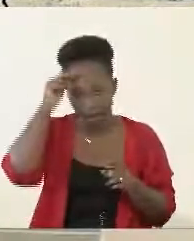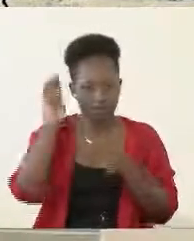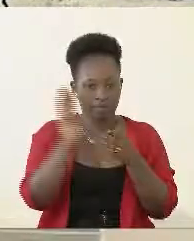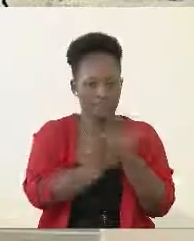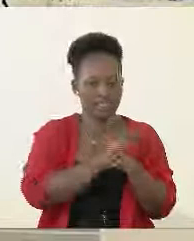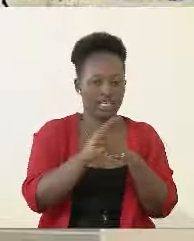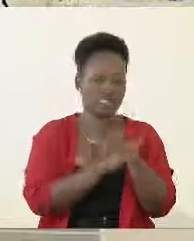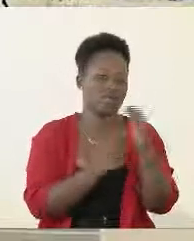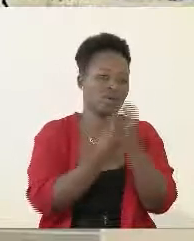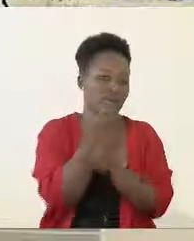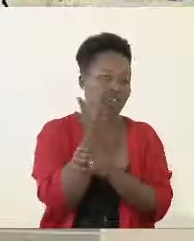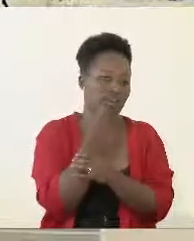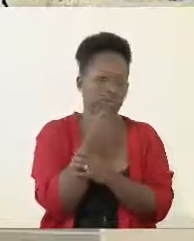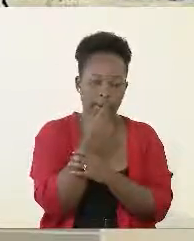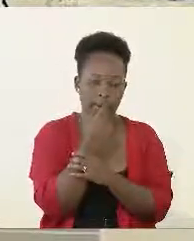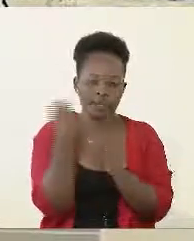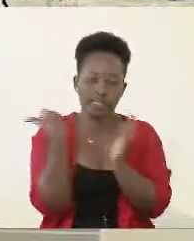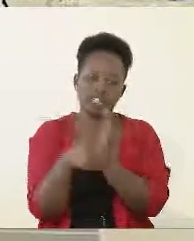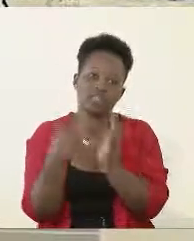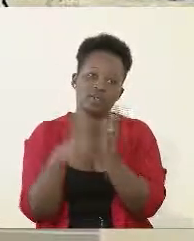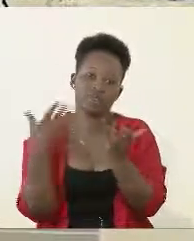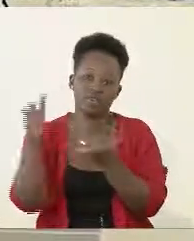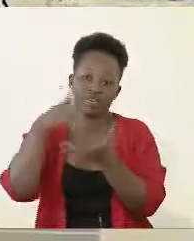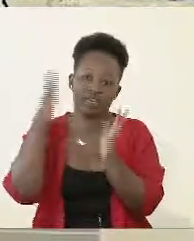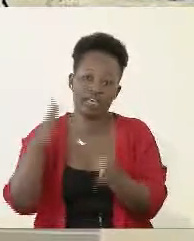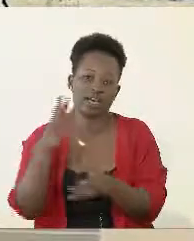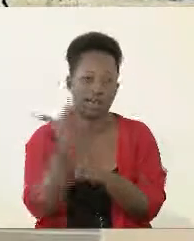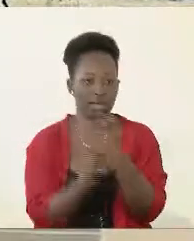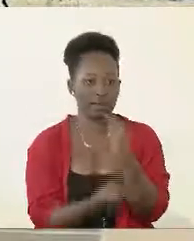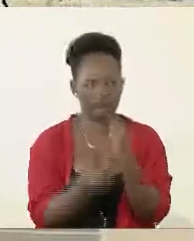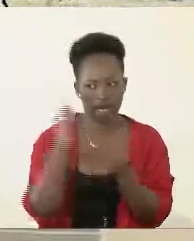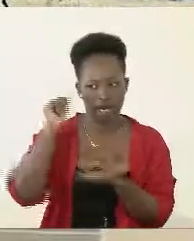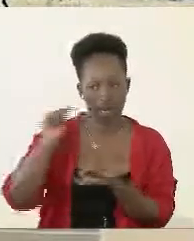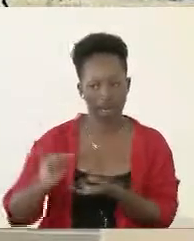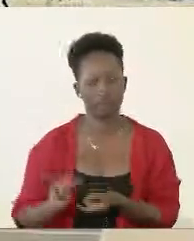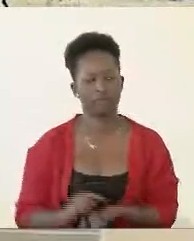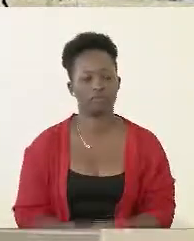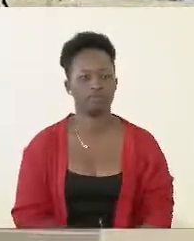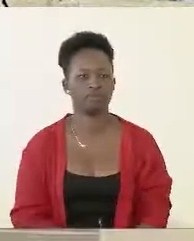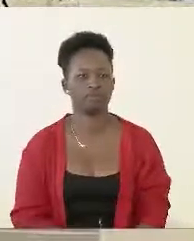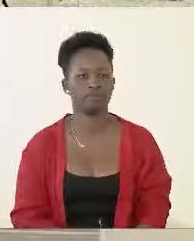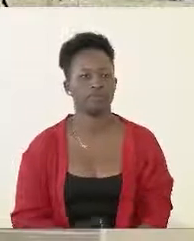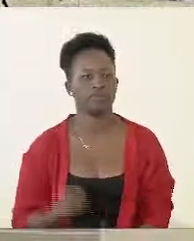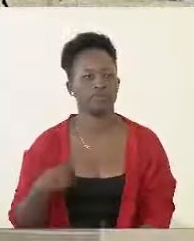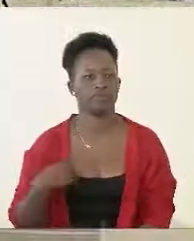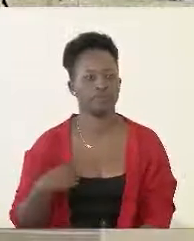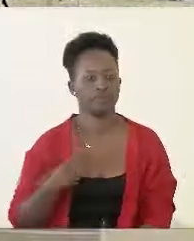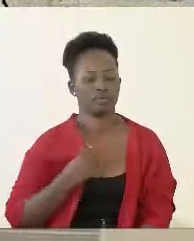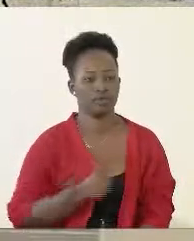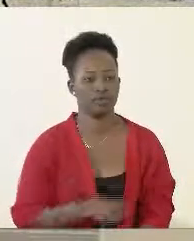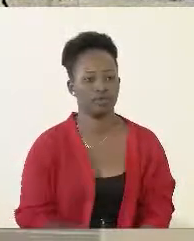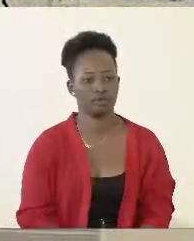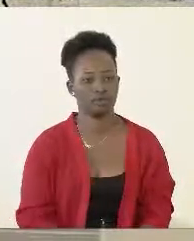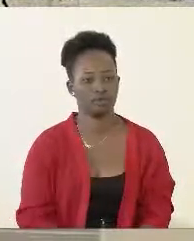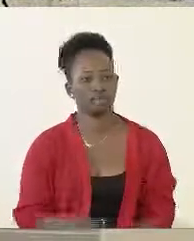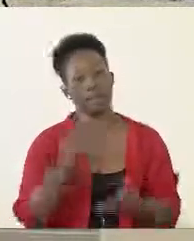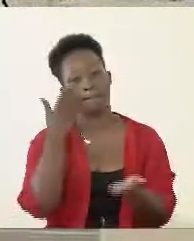his statement was based on those features of a declining business. Like, one is